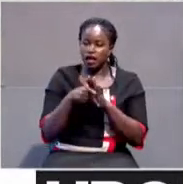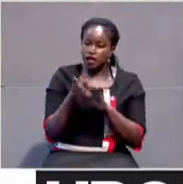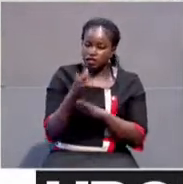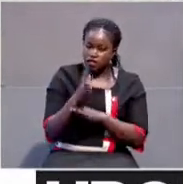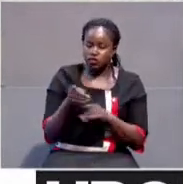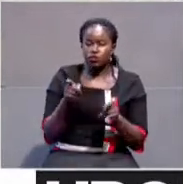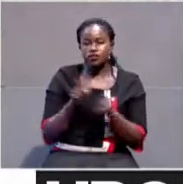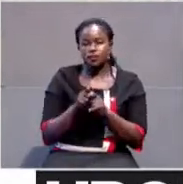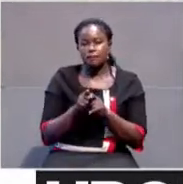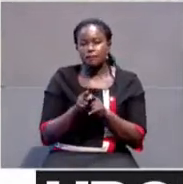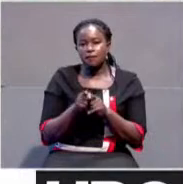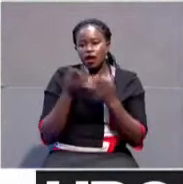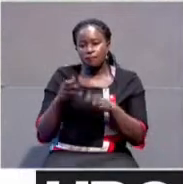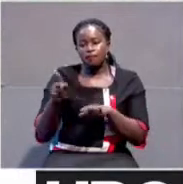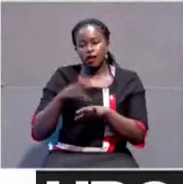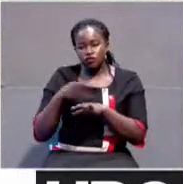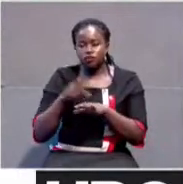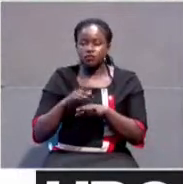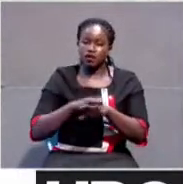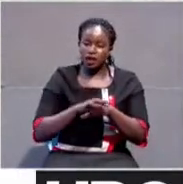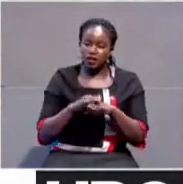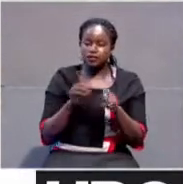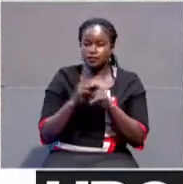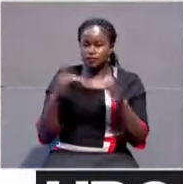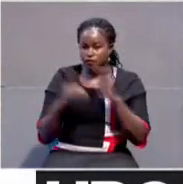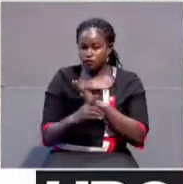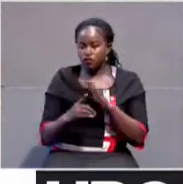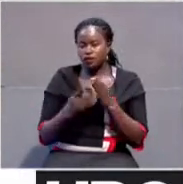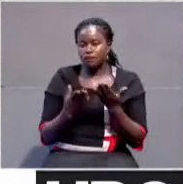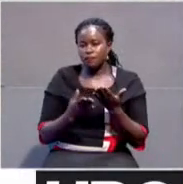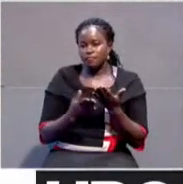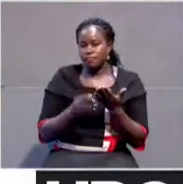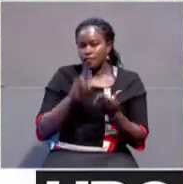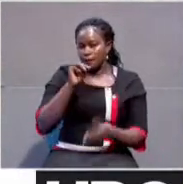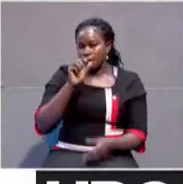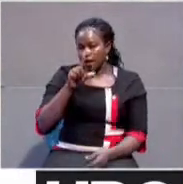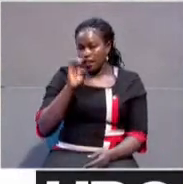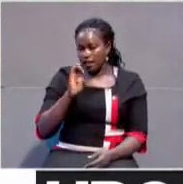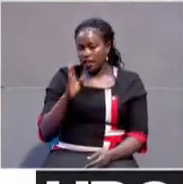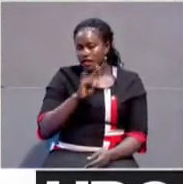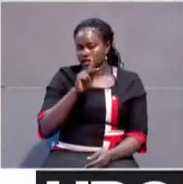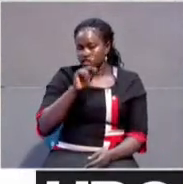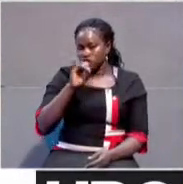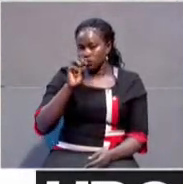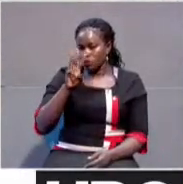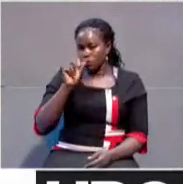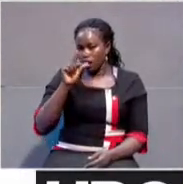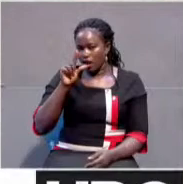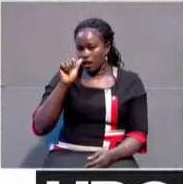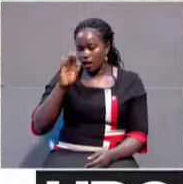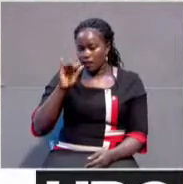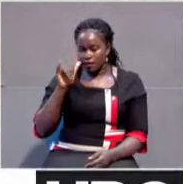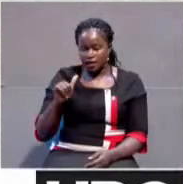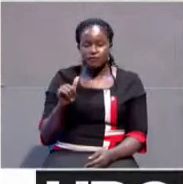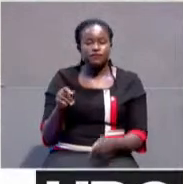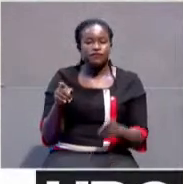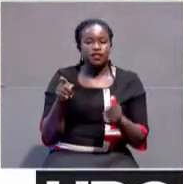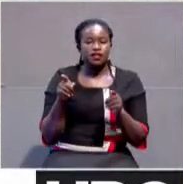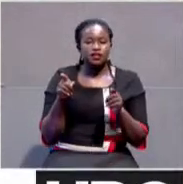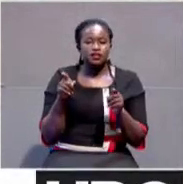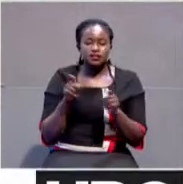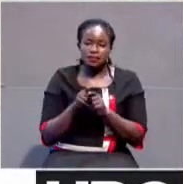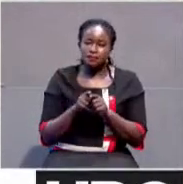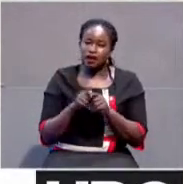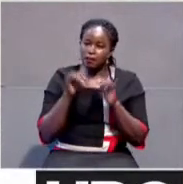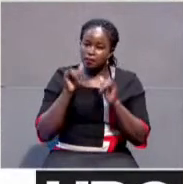wa Buganda. He will be deputized by which Chiefwa David Chwalabye Male. The secretary will be Omkungu Joseph Inante Gesema under